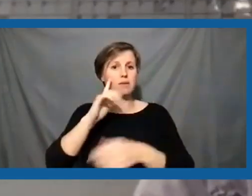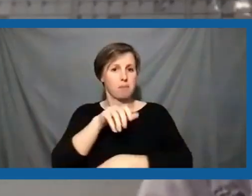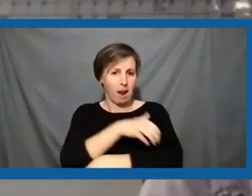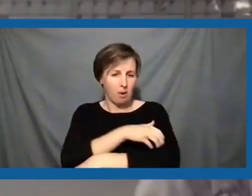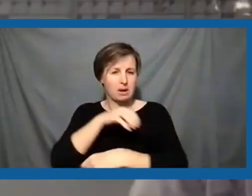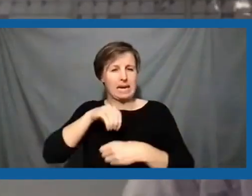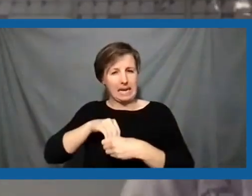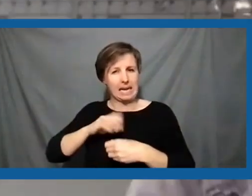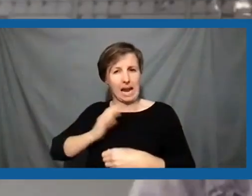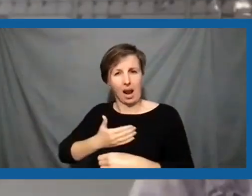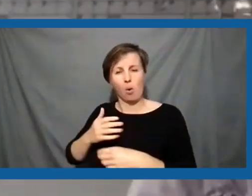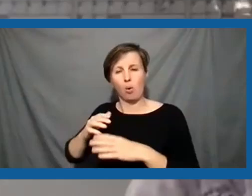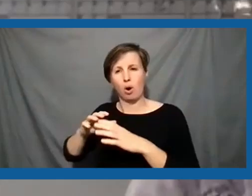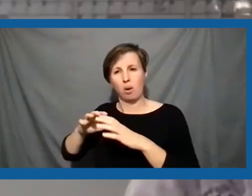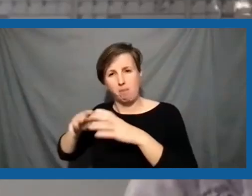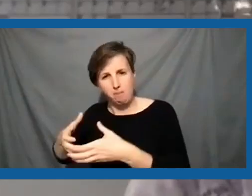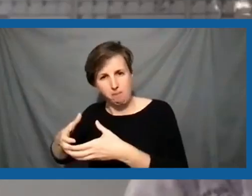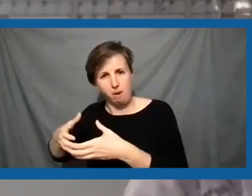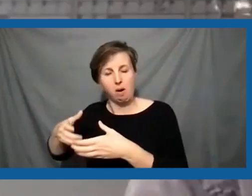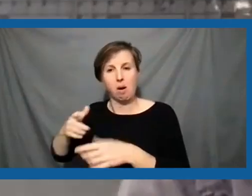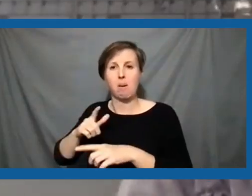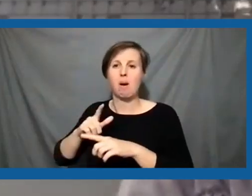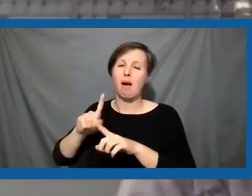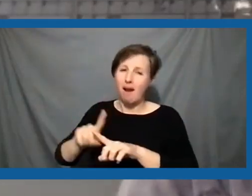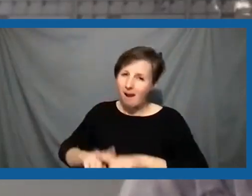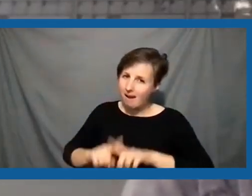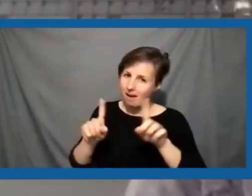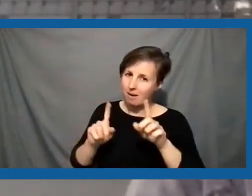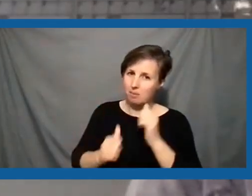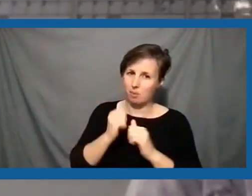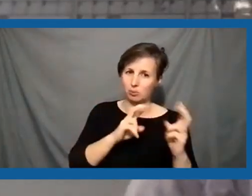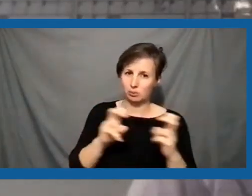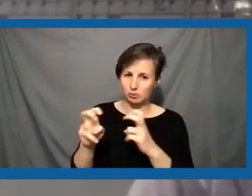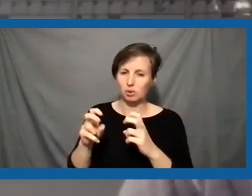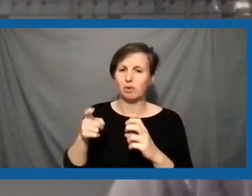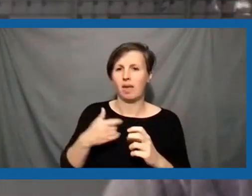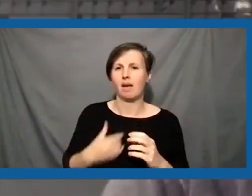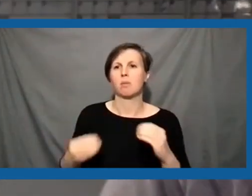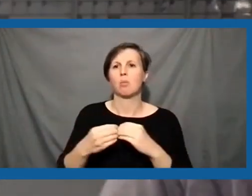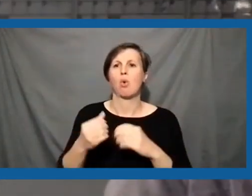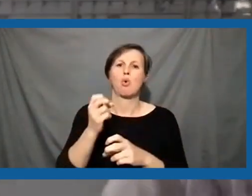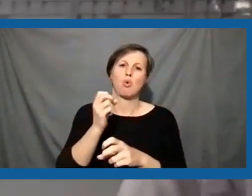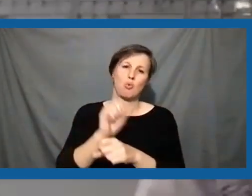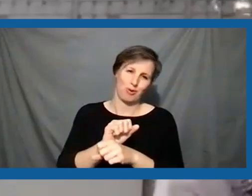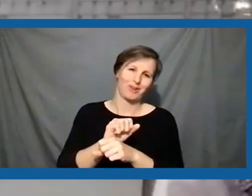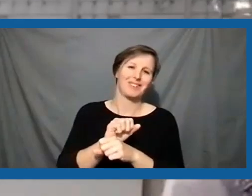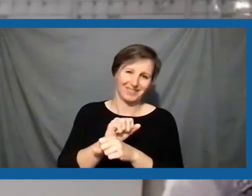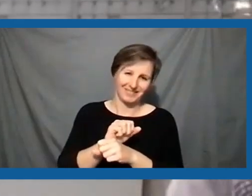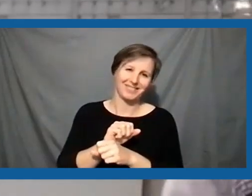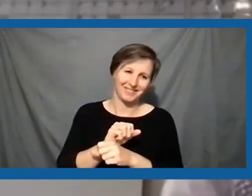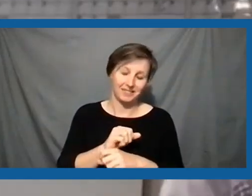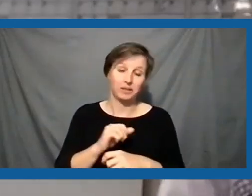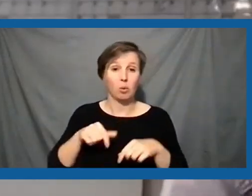party. However, with most of our issues, there's a lot more work to be done. So